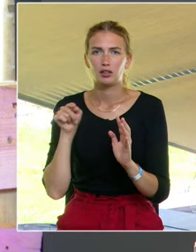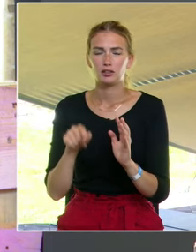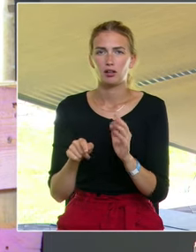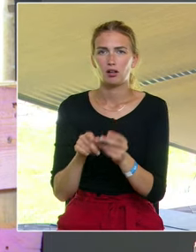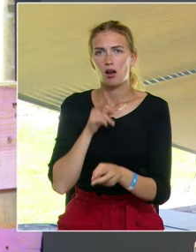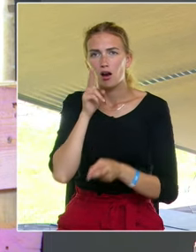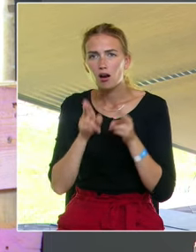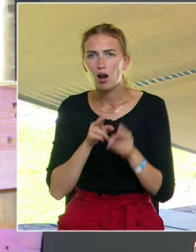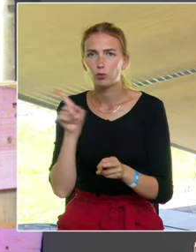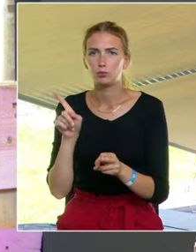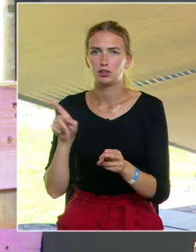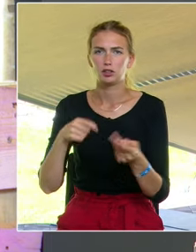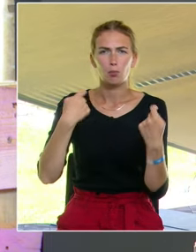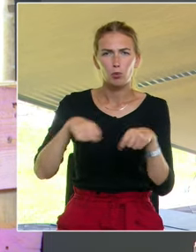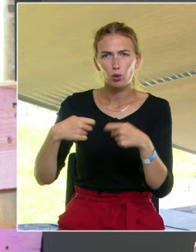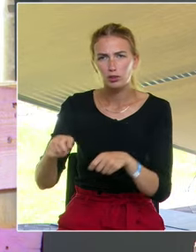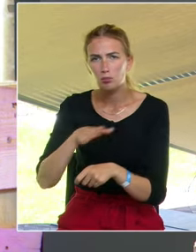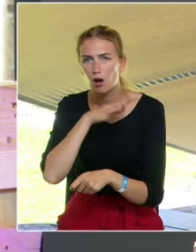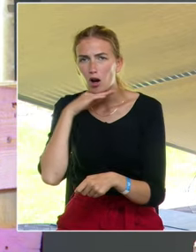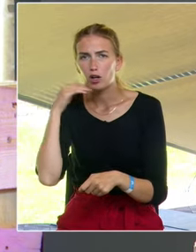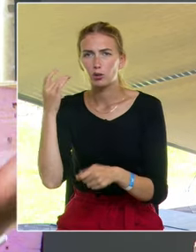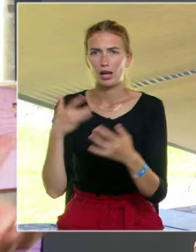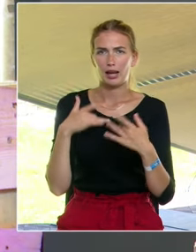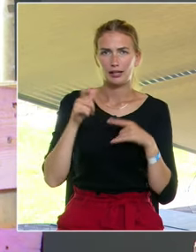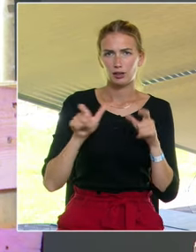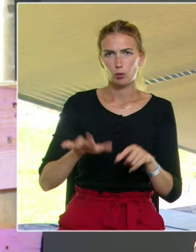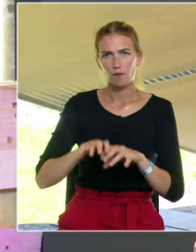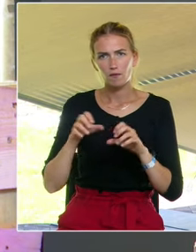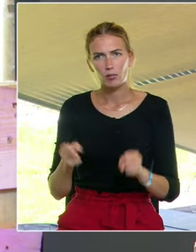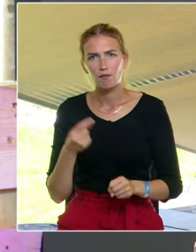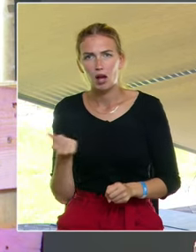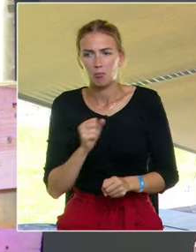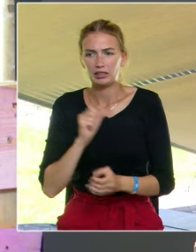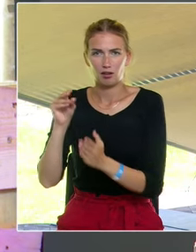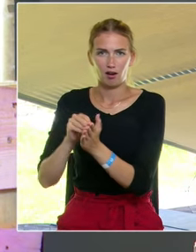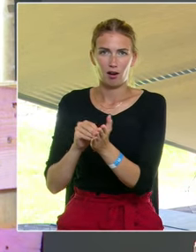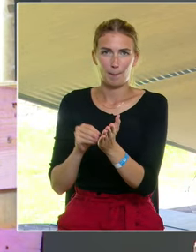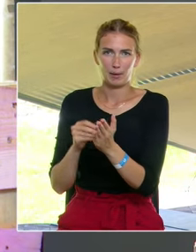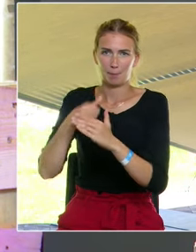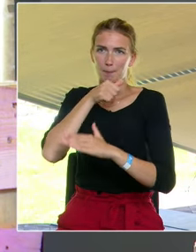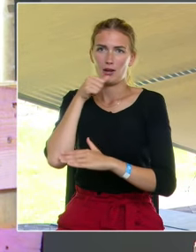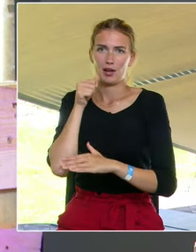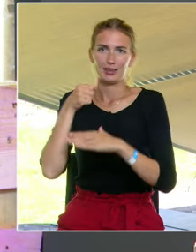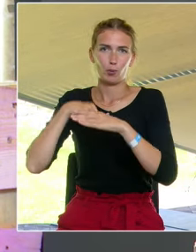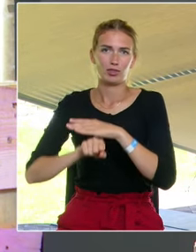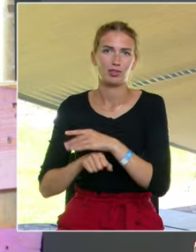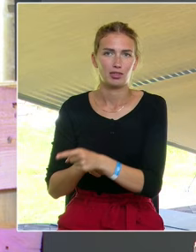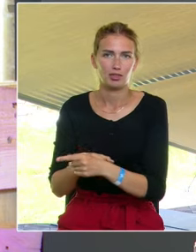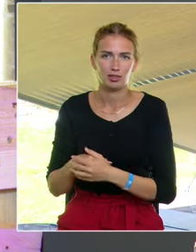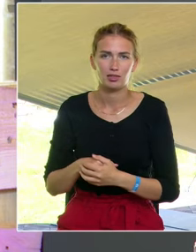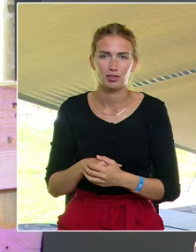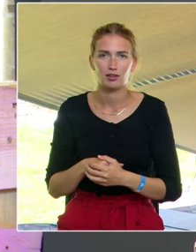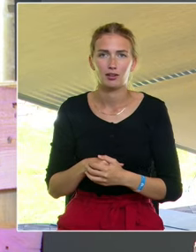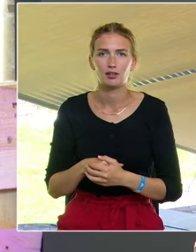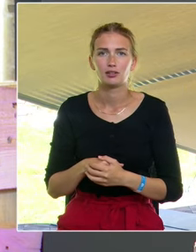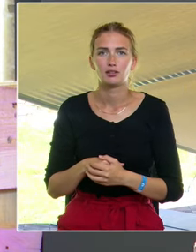The bargaining power of real artists are very, very limited because nobody knows the data. So if you could again arrive at regulations